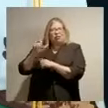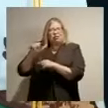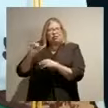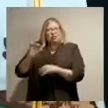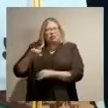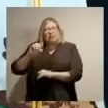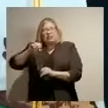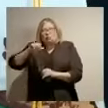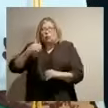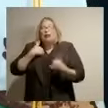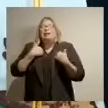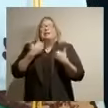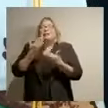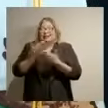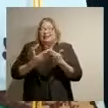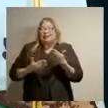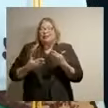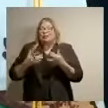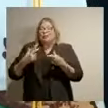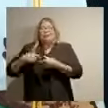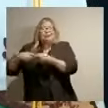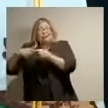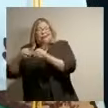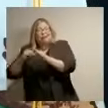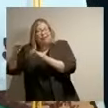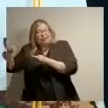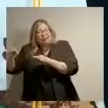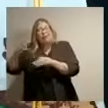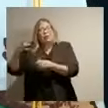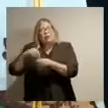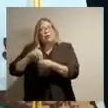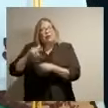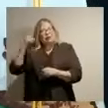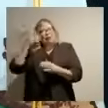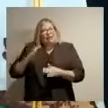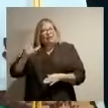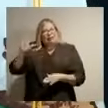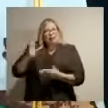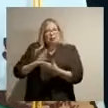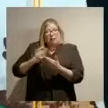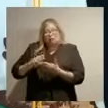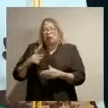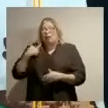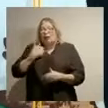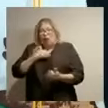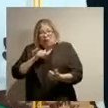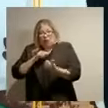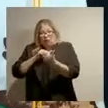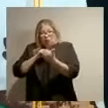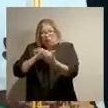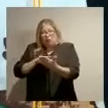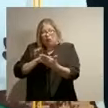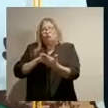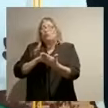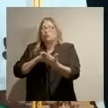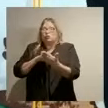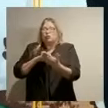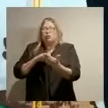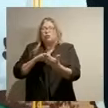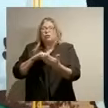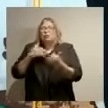yes, there were some that were included in the governor's budget, but at the approach that we're taking at the May revision really